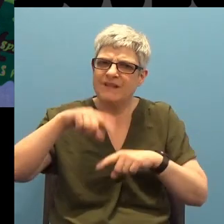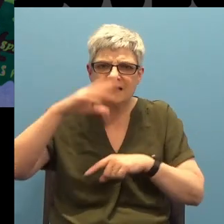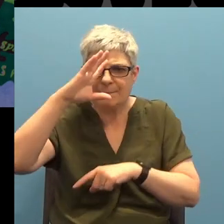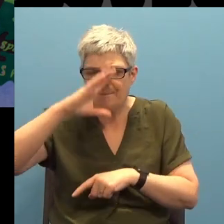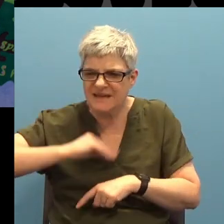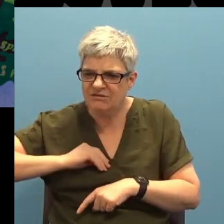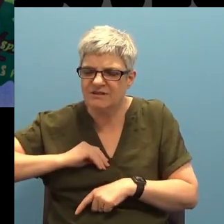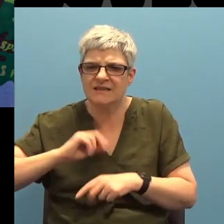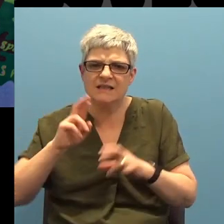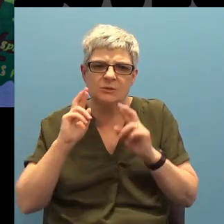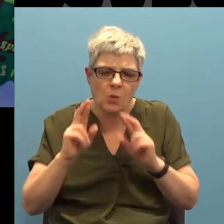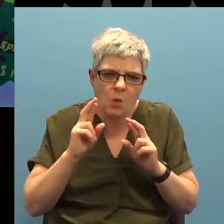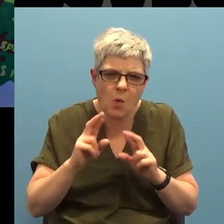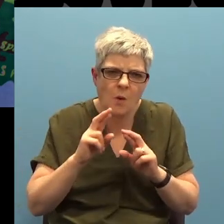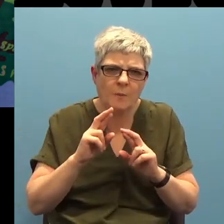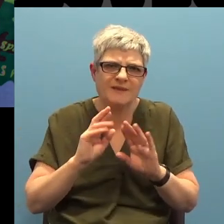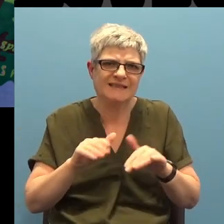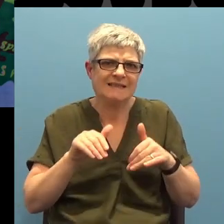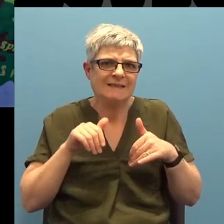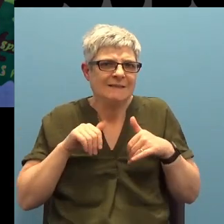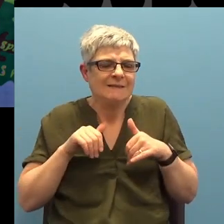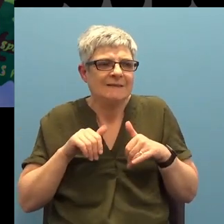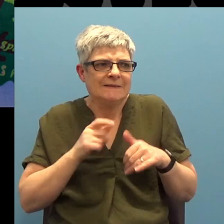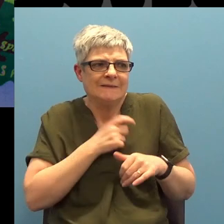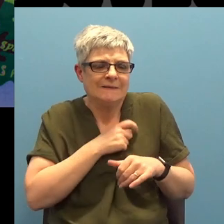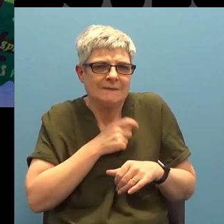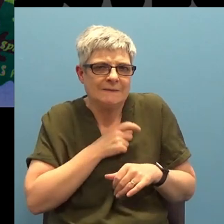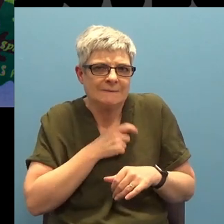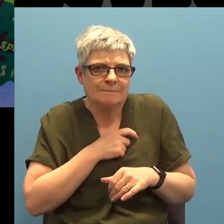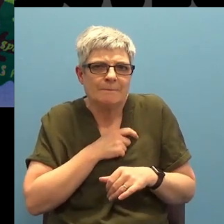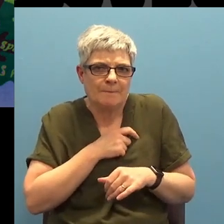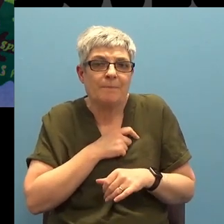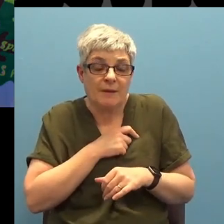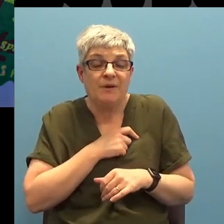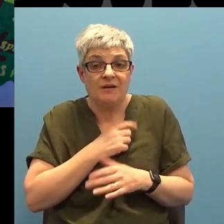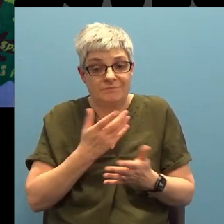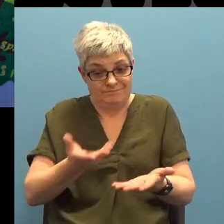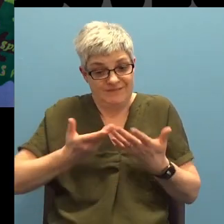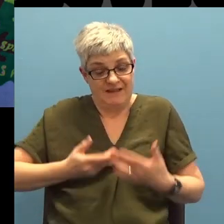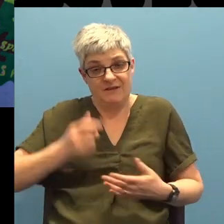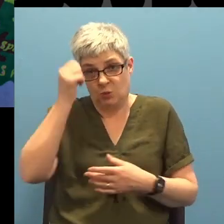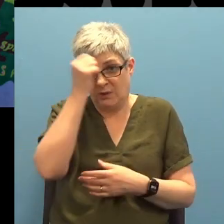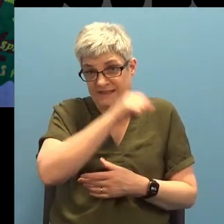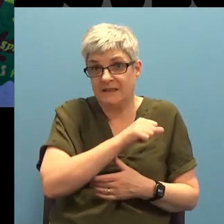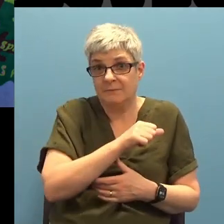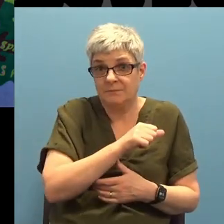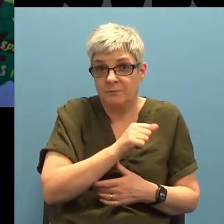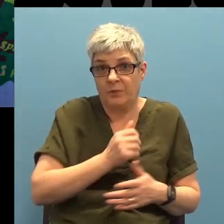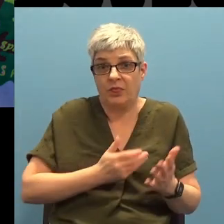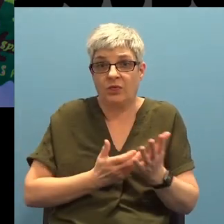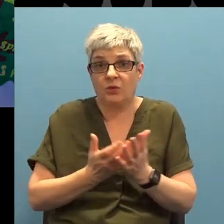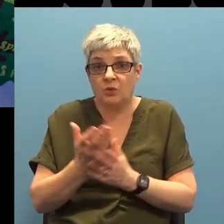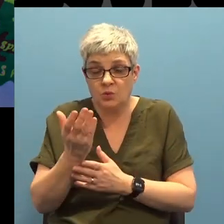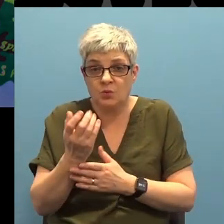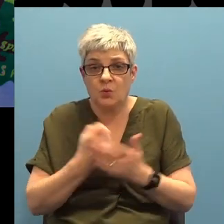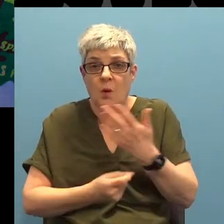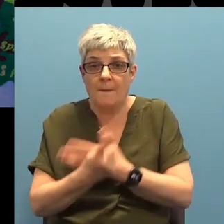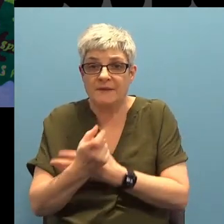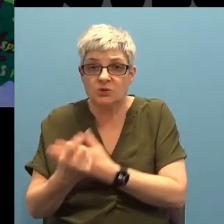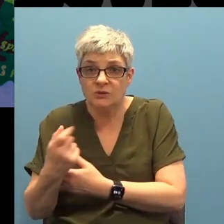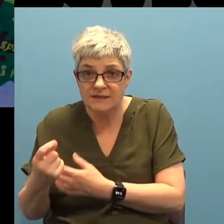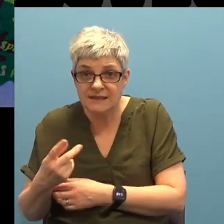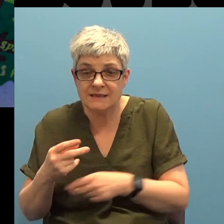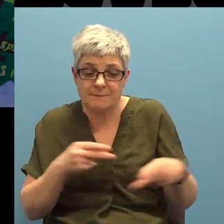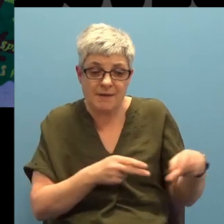hopes, different reservations, different anxieties, give us a wisdom through the opportunities,